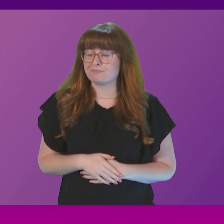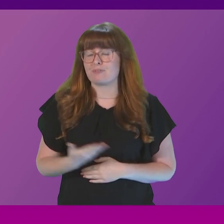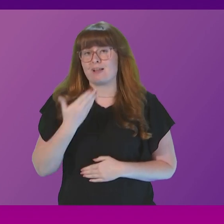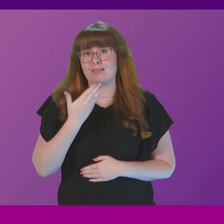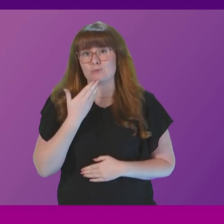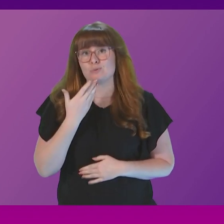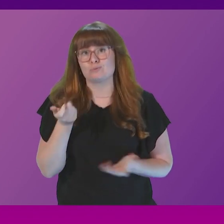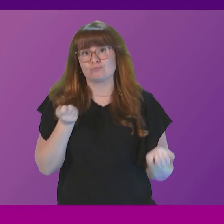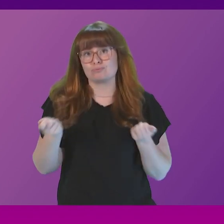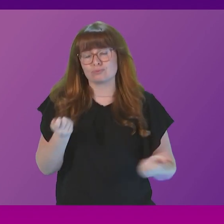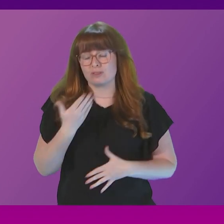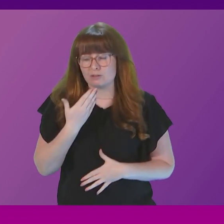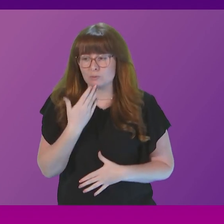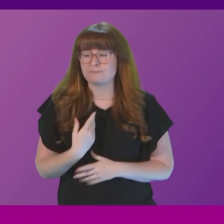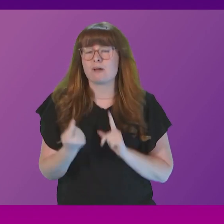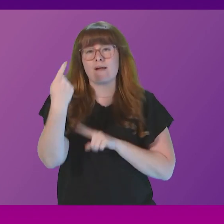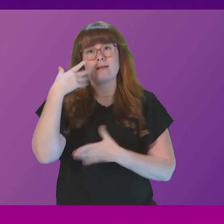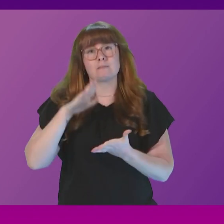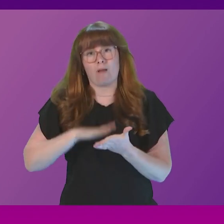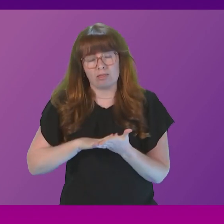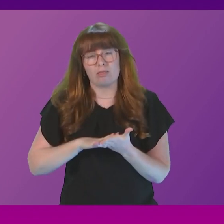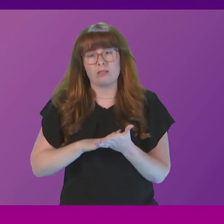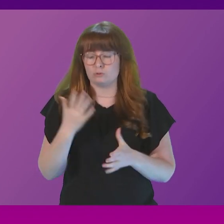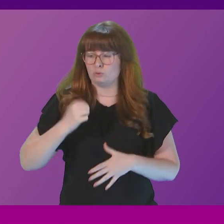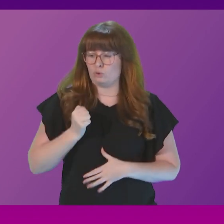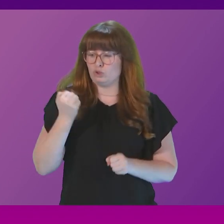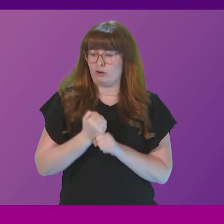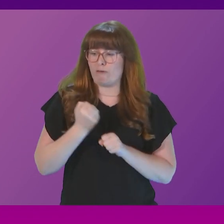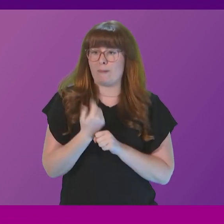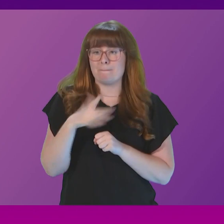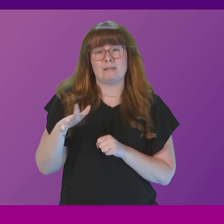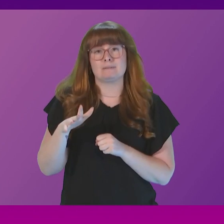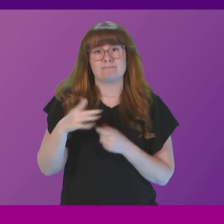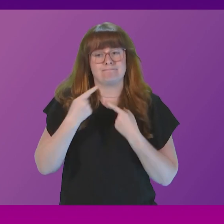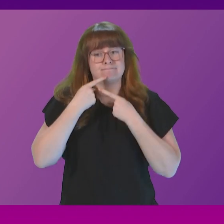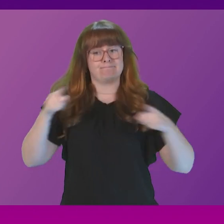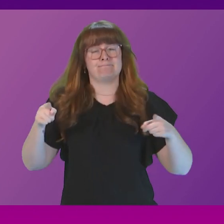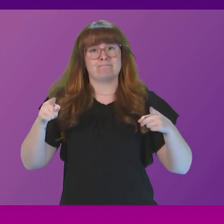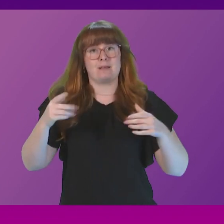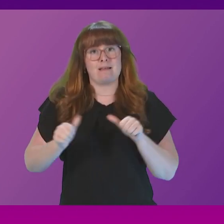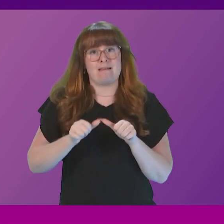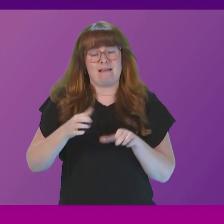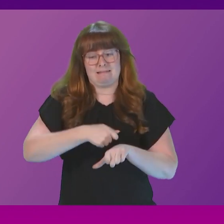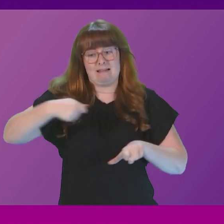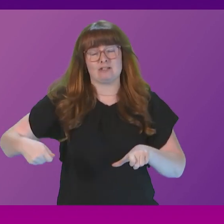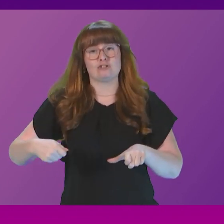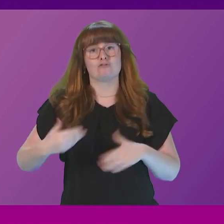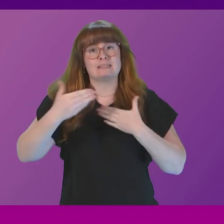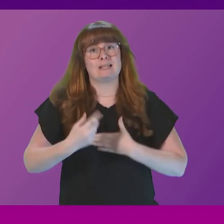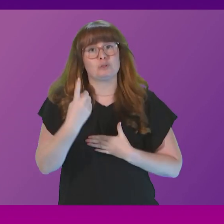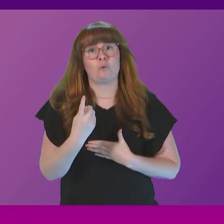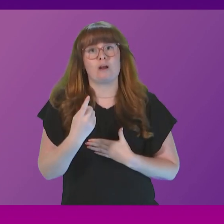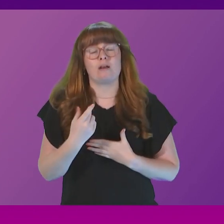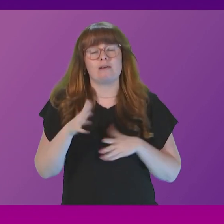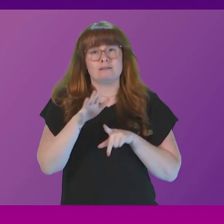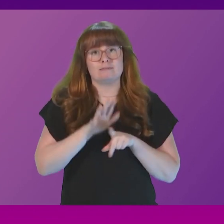Presiding Officer. Last month, First Minister, the Scottish Government announced an extension to the Stage 1 deadline for the National Care Service